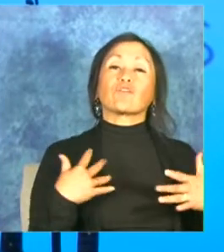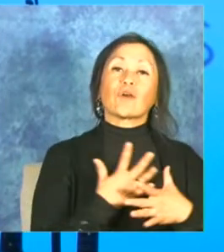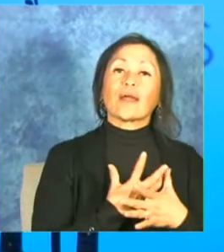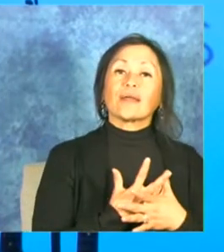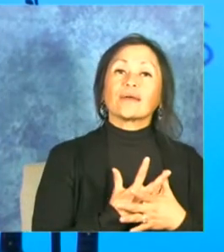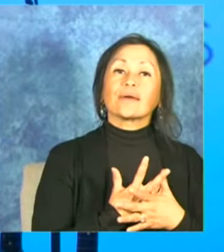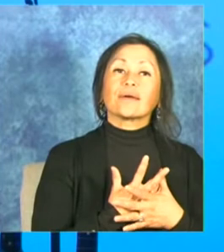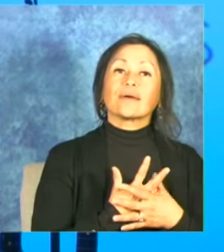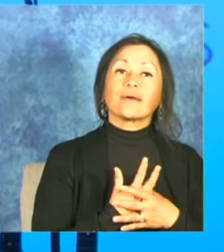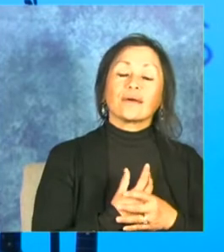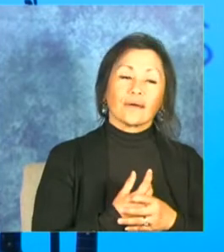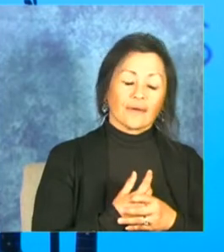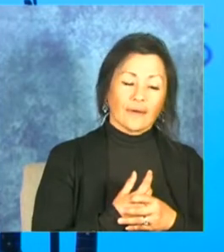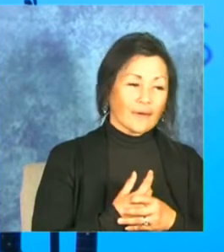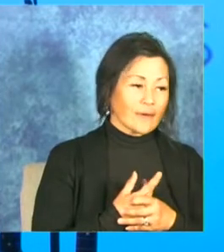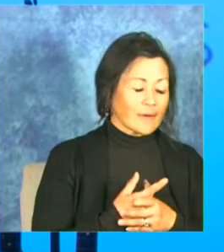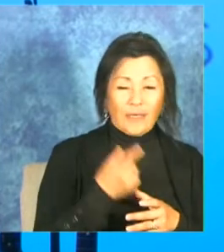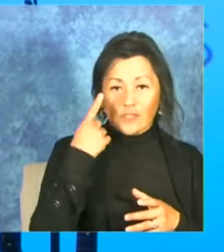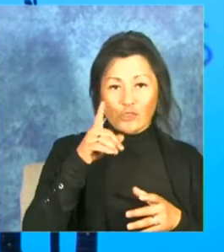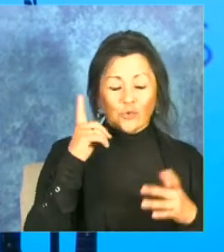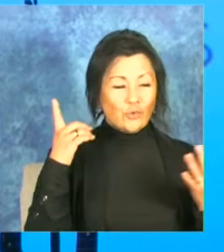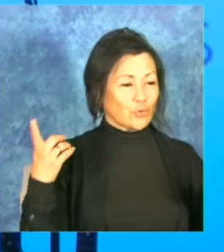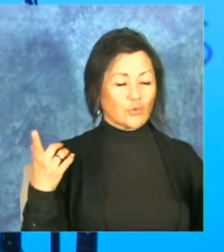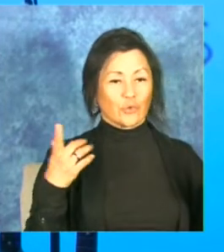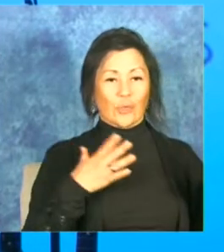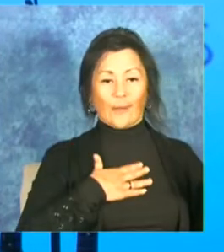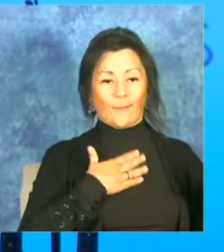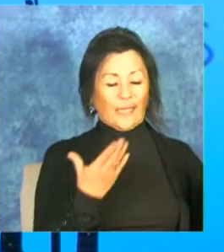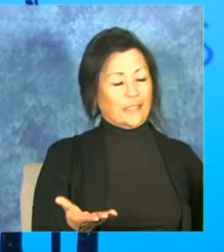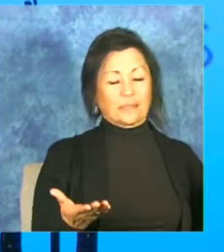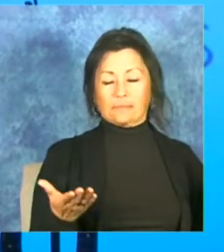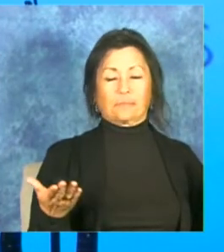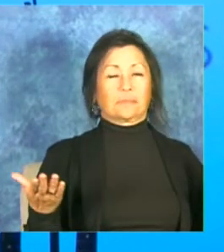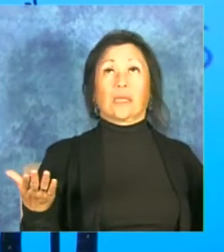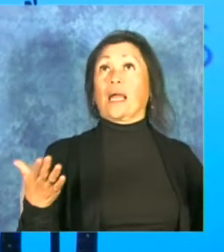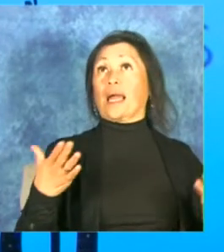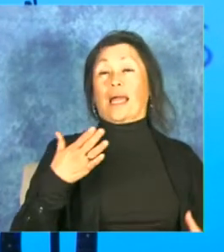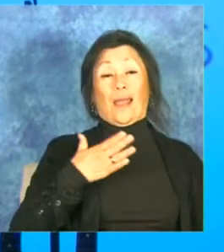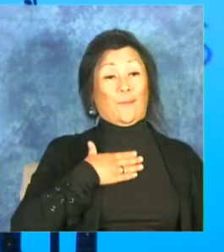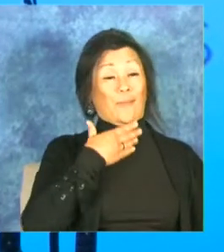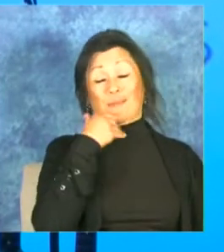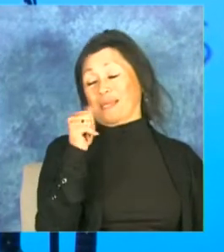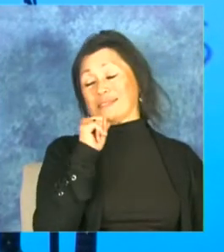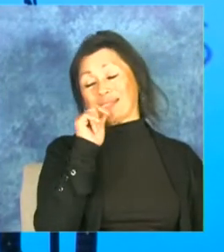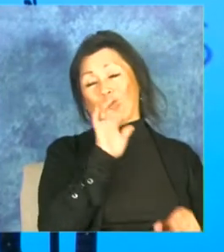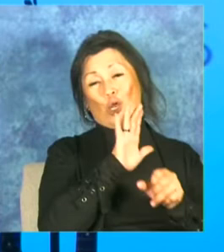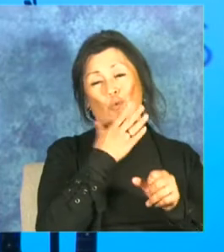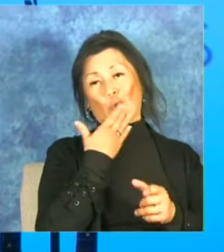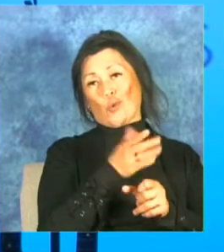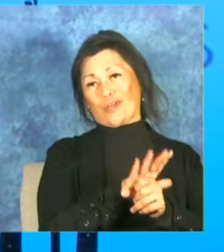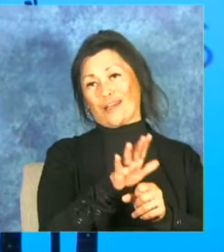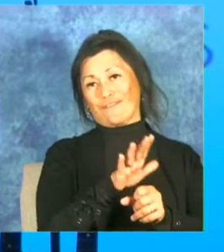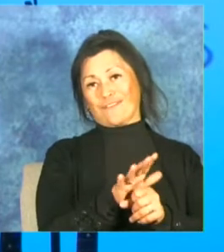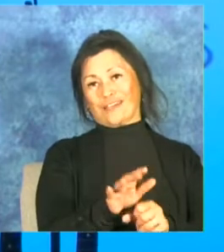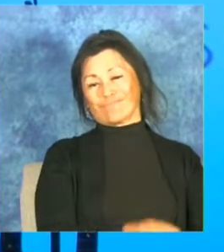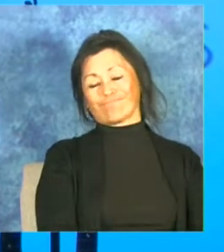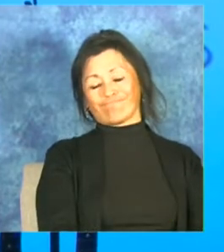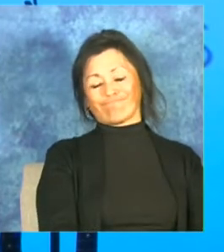afraid to just come out and say, my best isn't good enough.